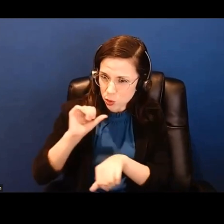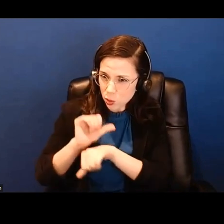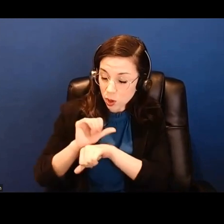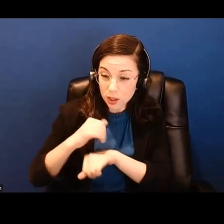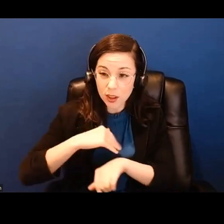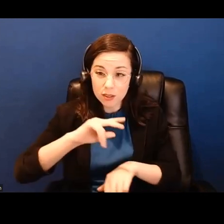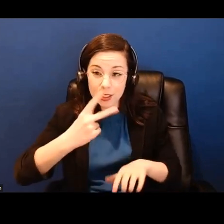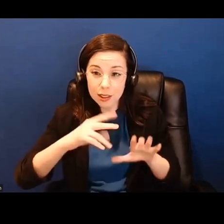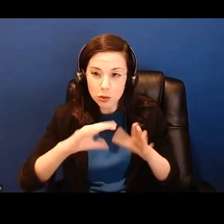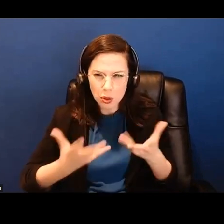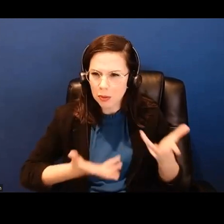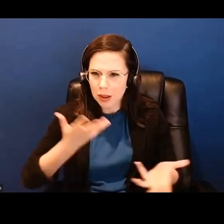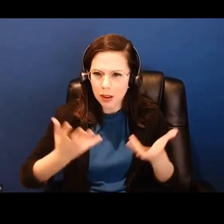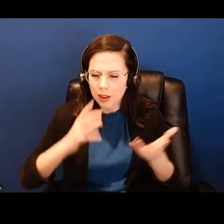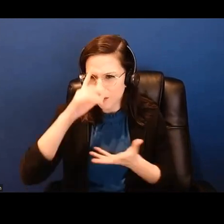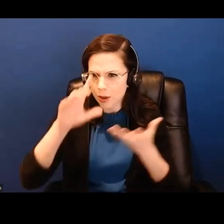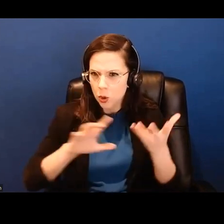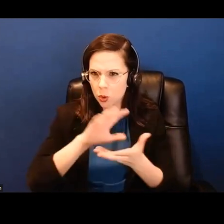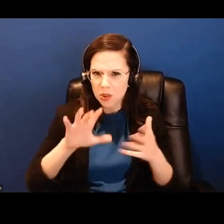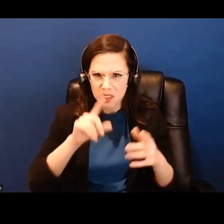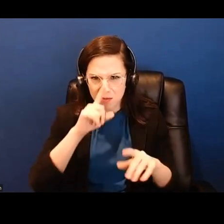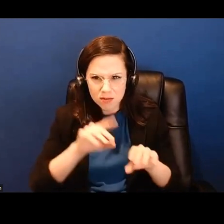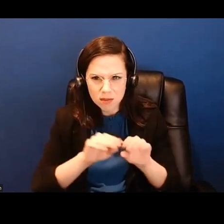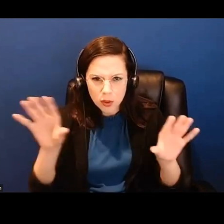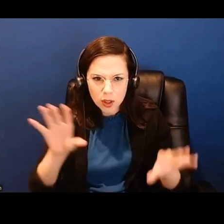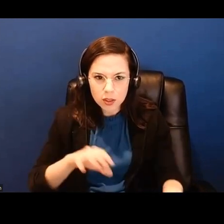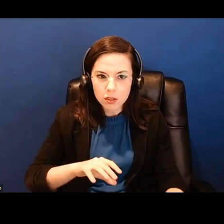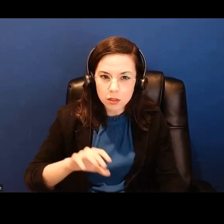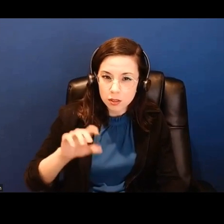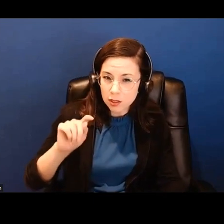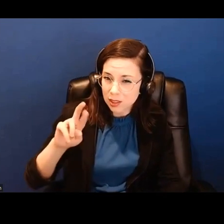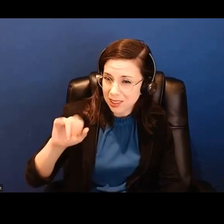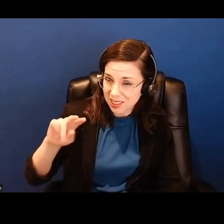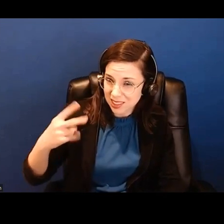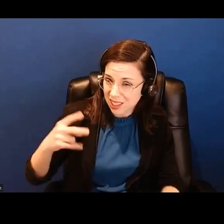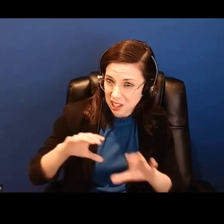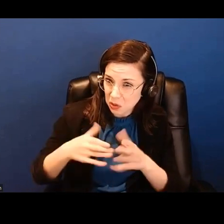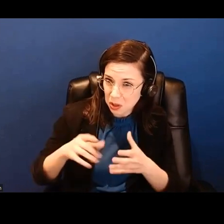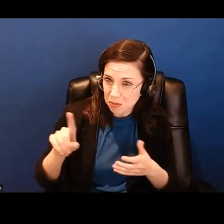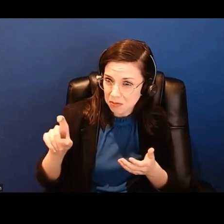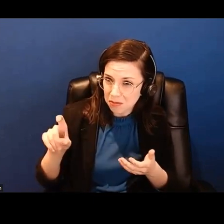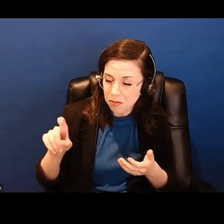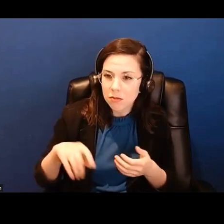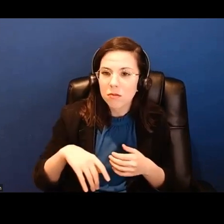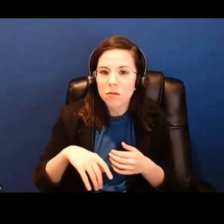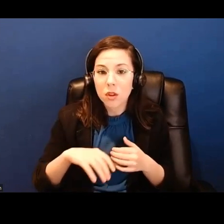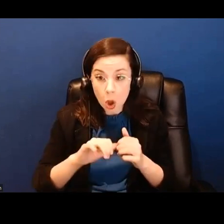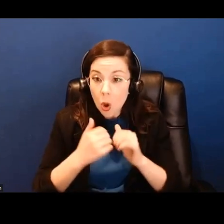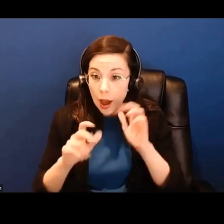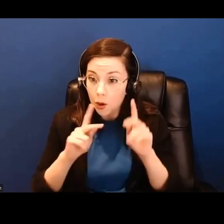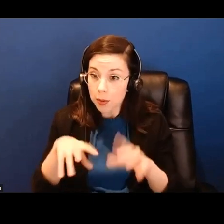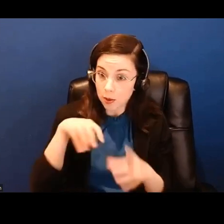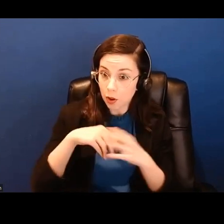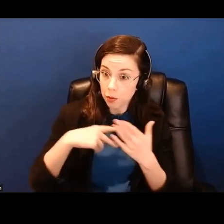was maybe just some confusion on that. If you can just provide some clarity. Is there a about what the second group? programming is. Yeah. Oh, so how do people actually get into